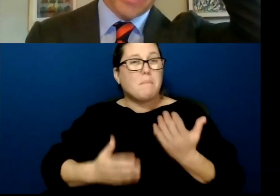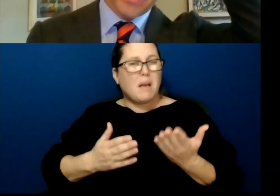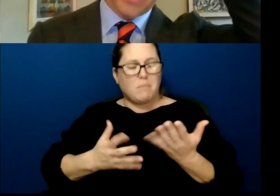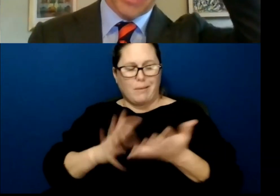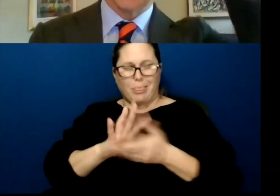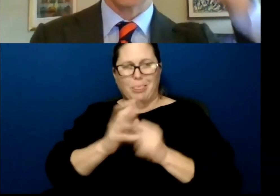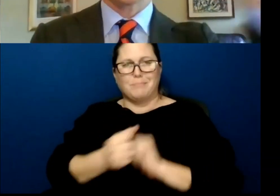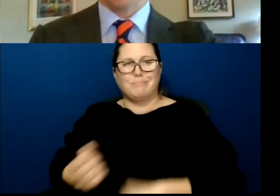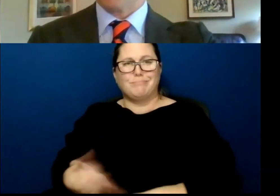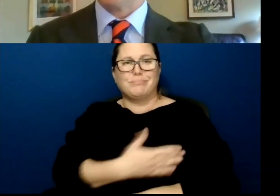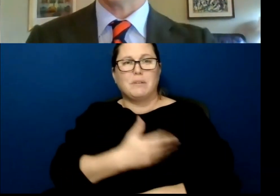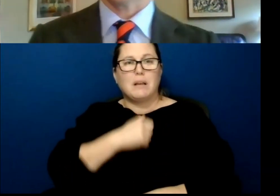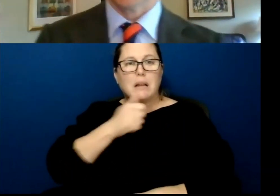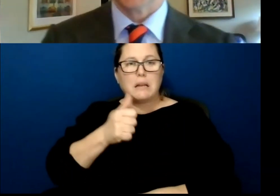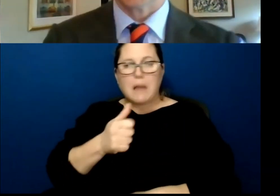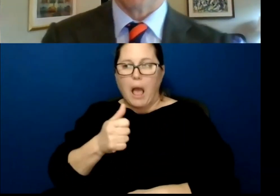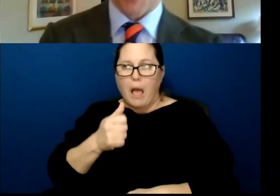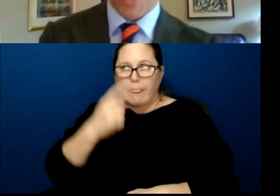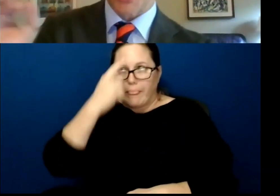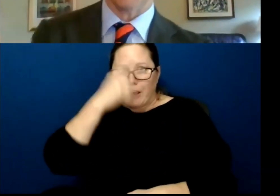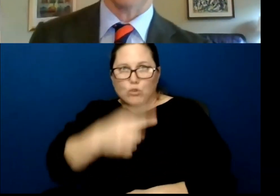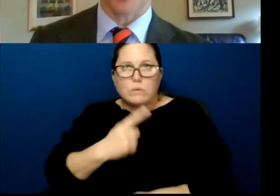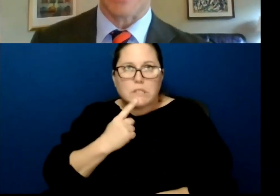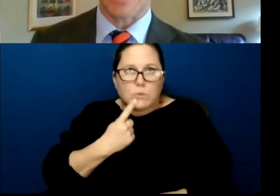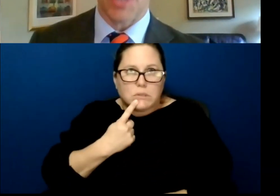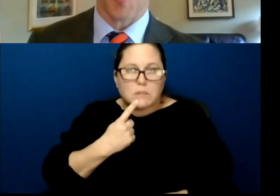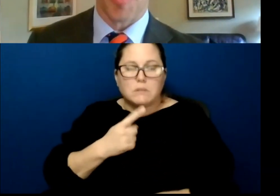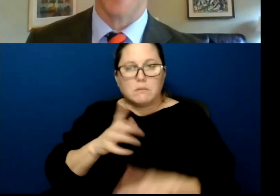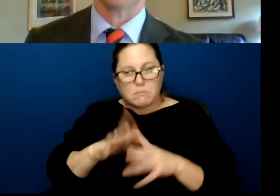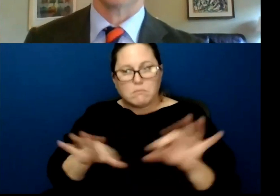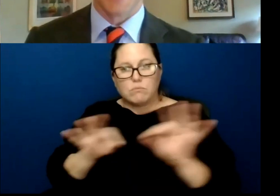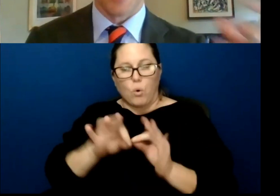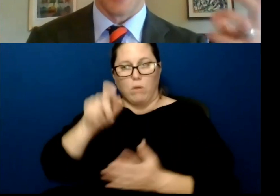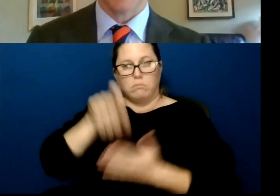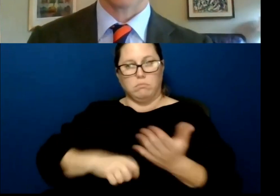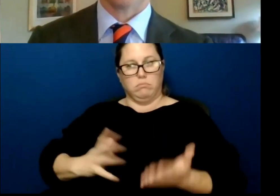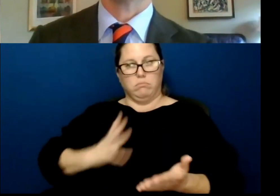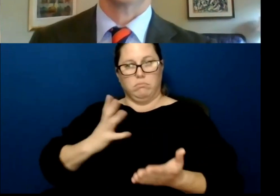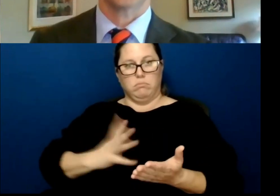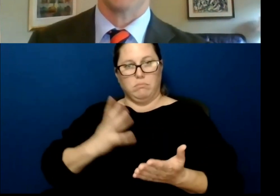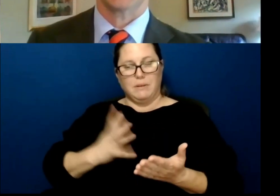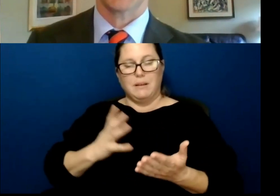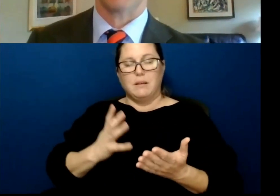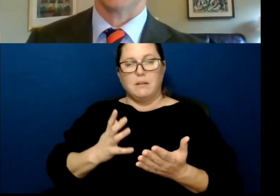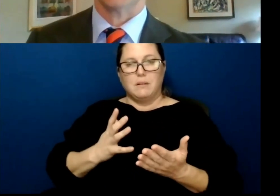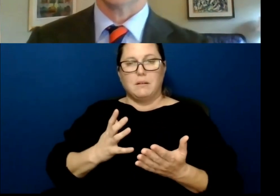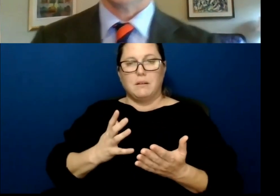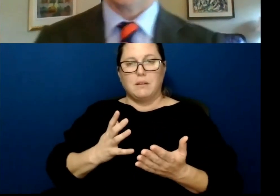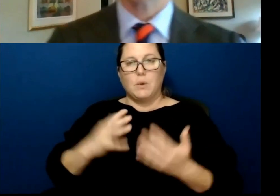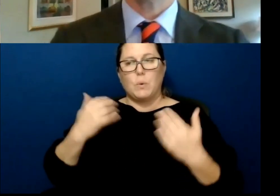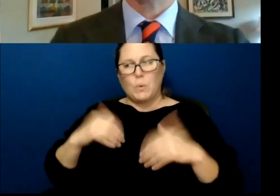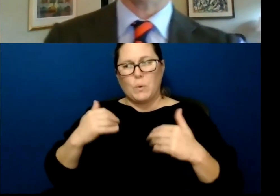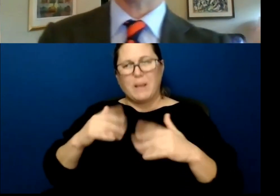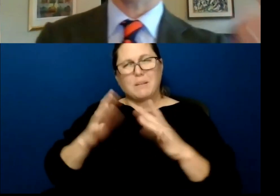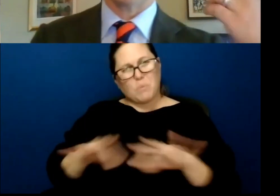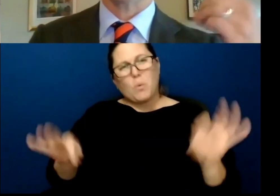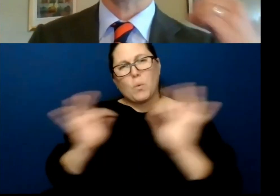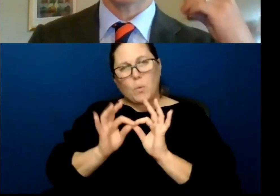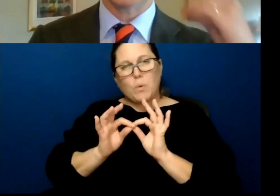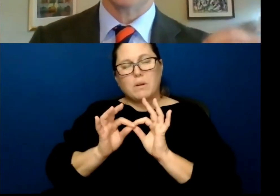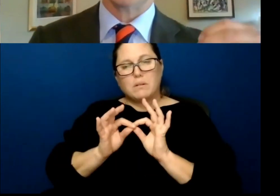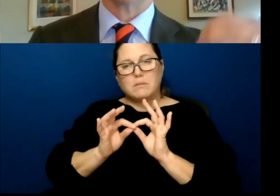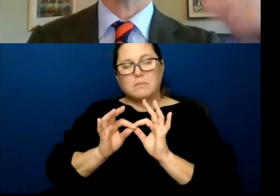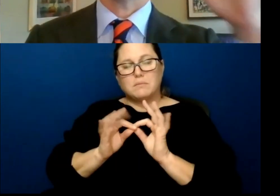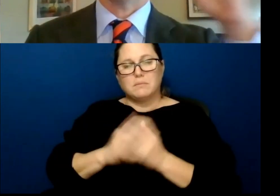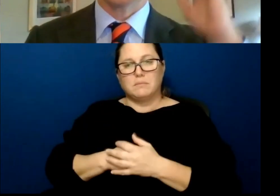exercise. Teachers, feel free to continue to press students on these little things because they hold so much significance. As we wrap up, I want